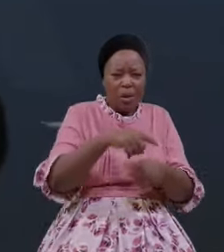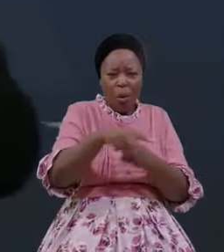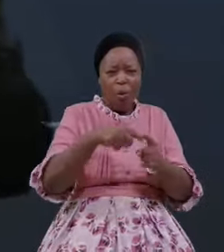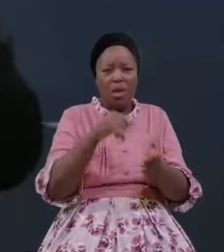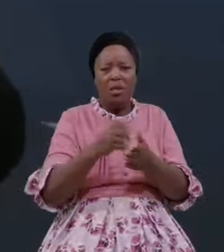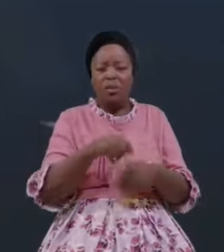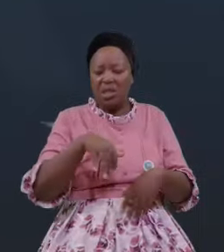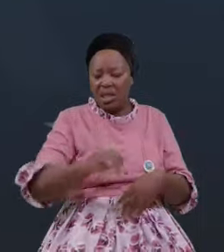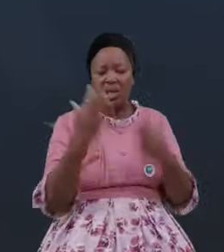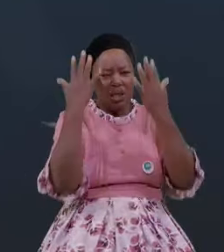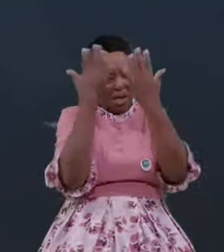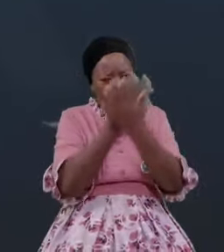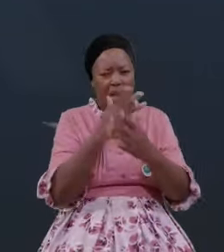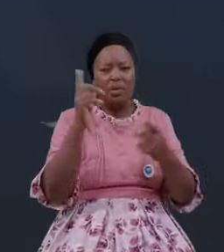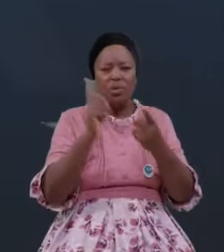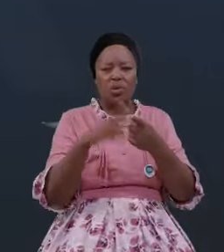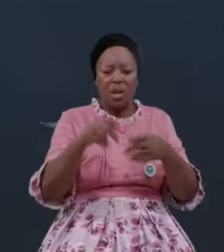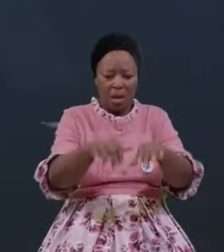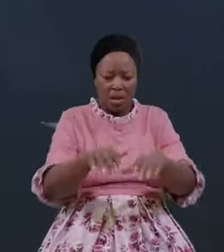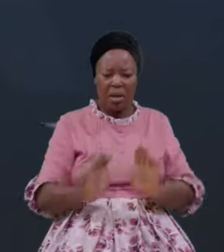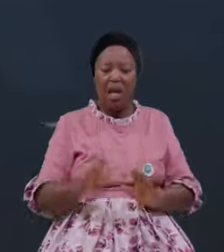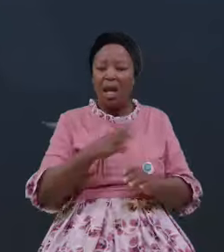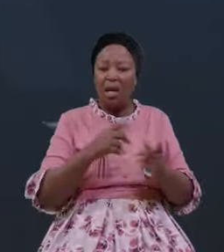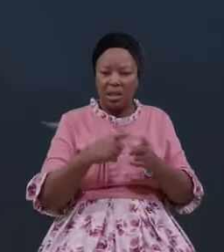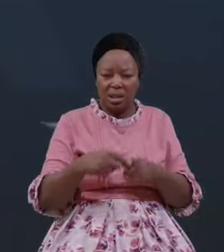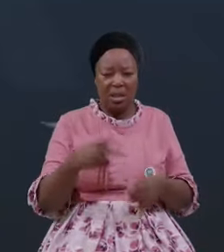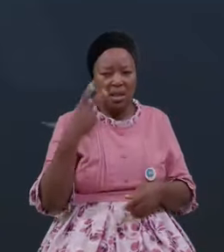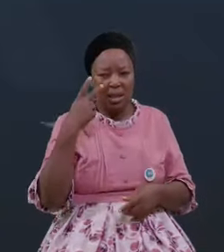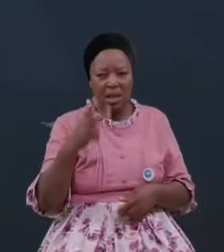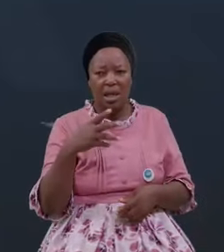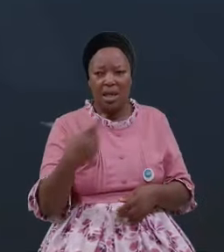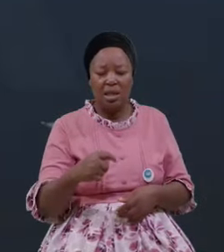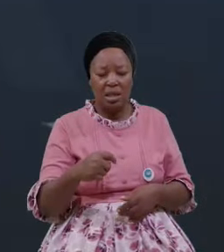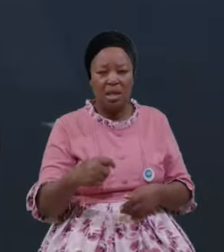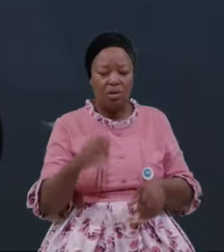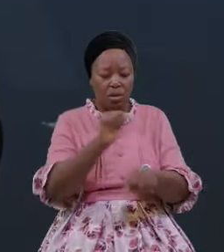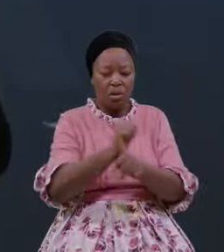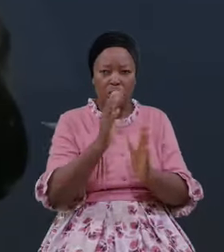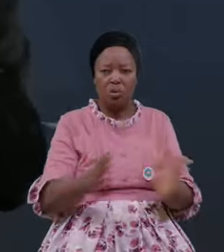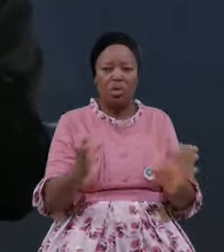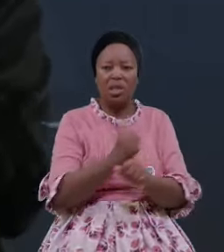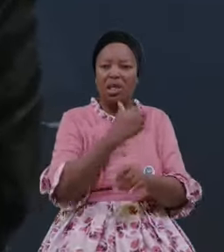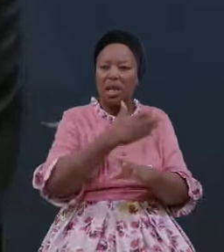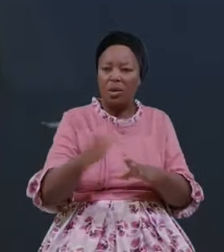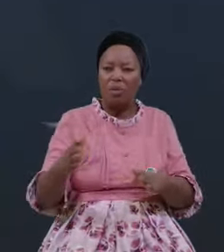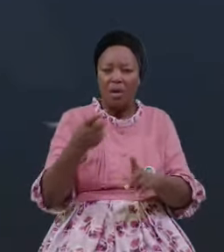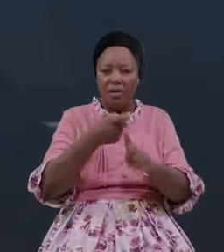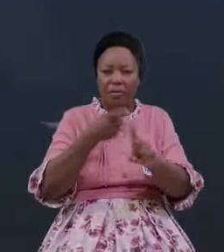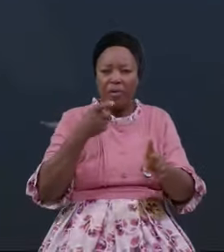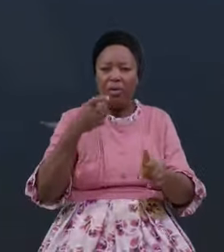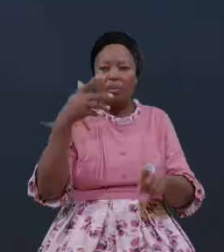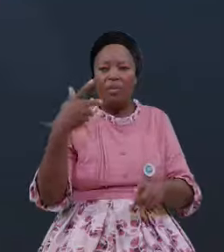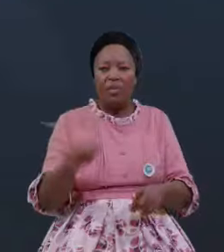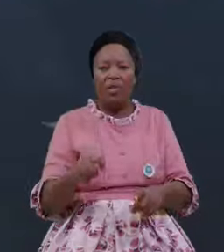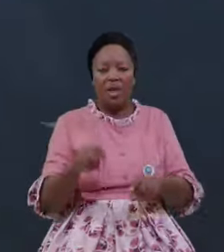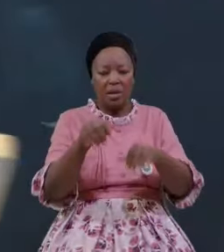the sepulchre, and seeth the stone taken away from the